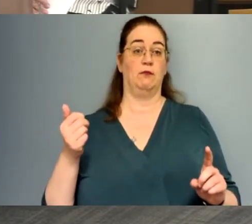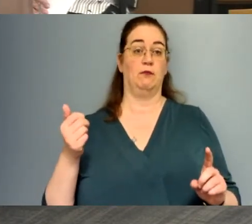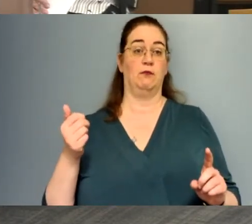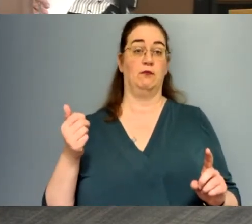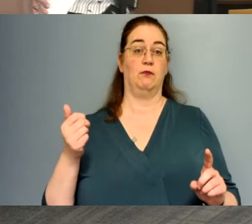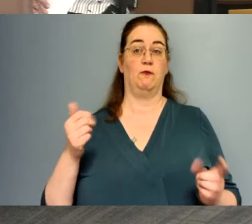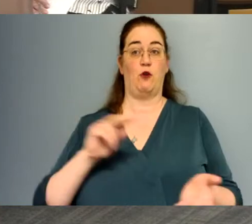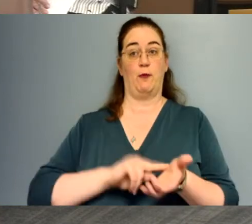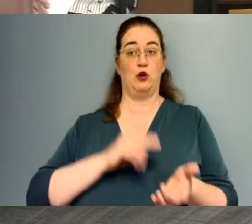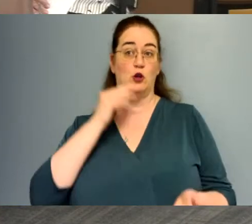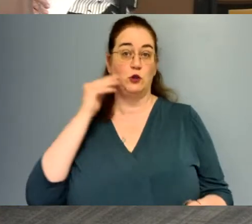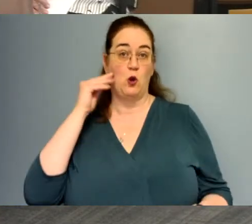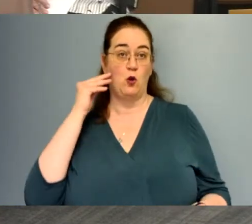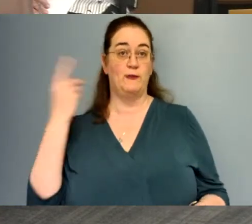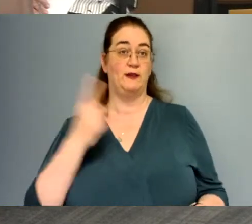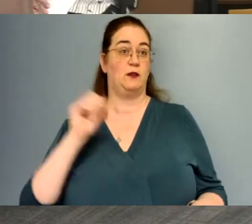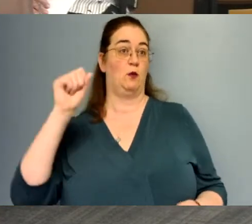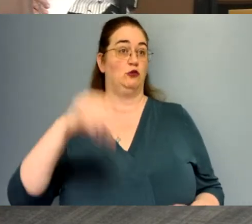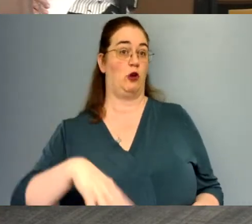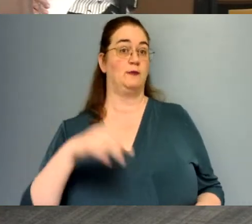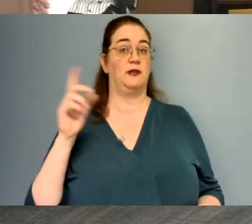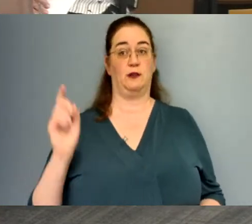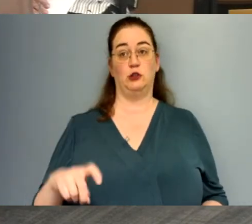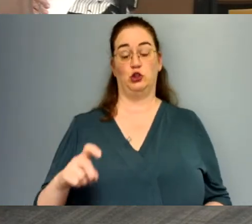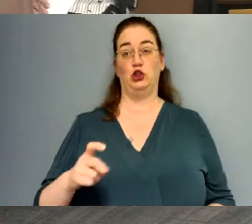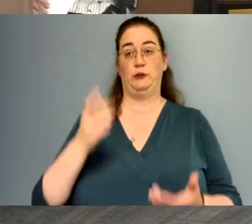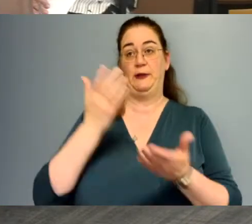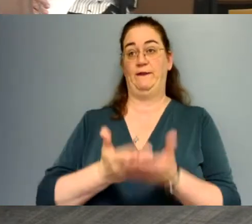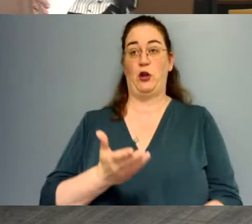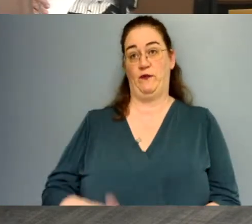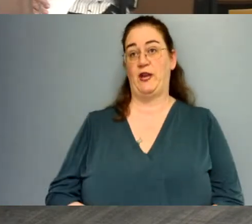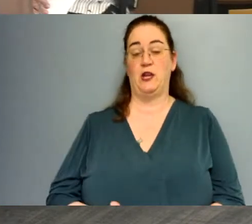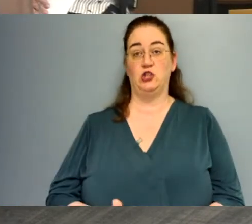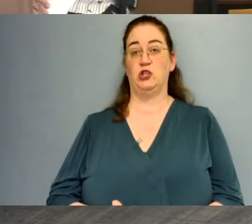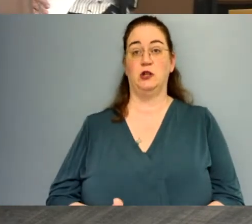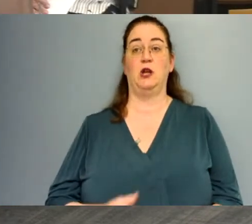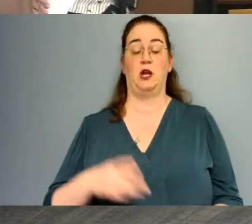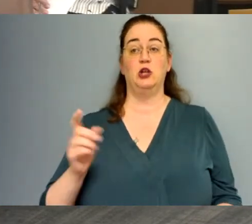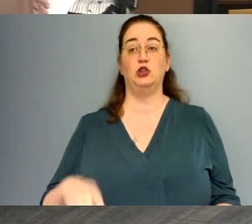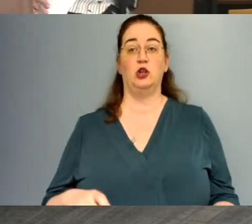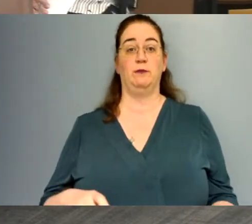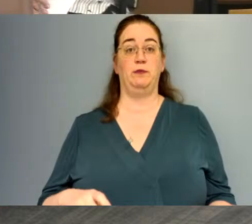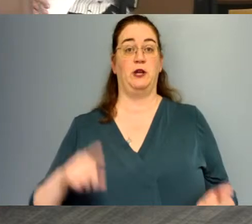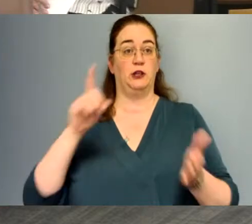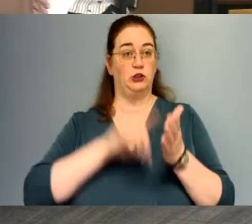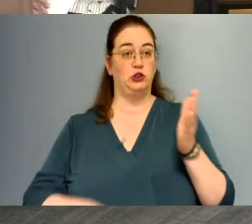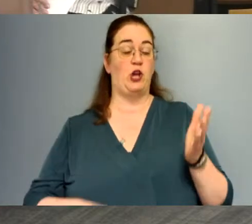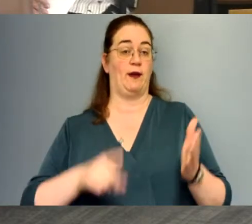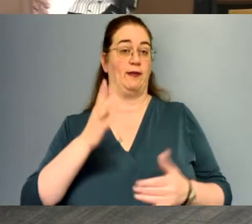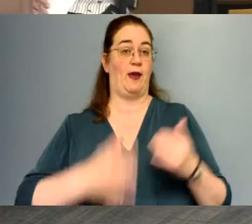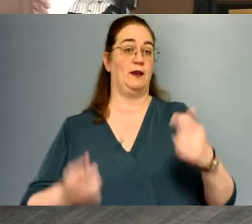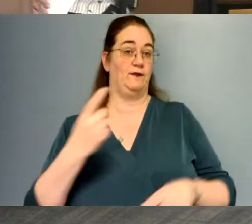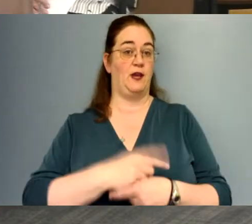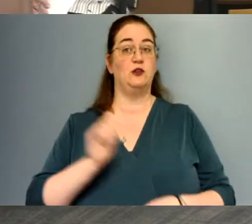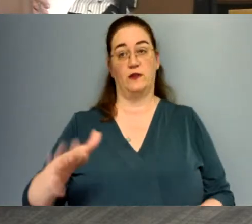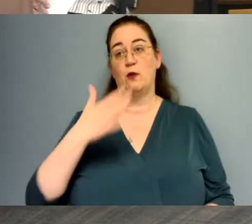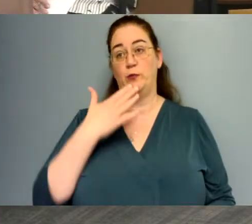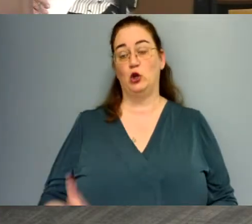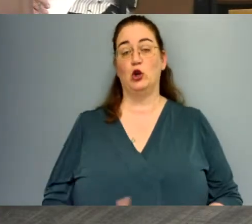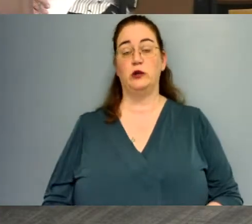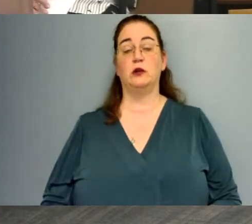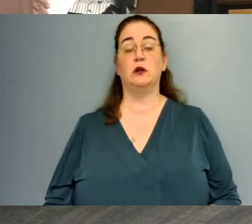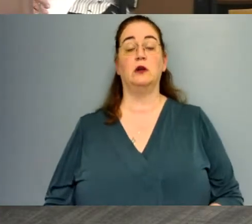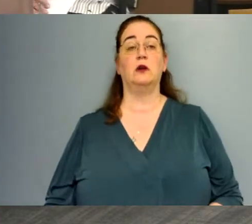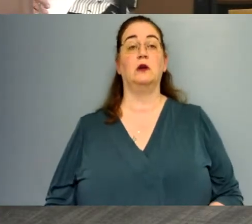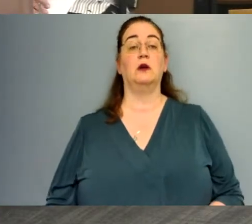the nursing home, if someone drops in, there should be a verification and should be a check at the end of the day, so that would be good. And